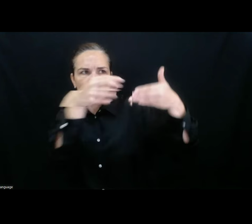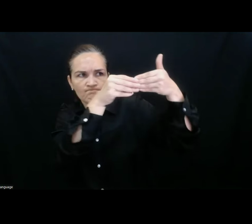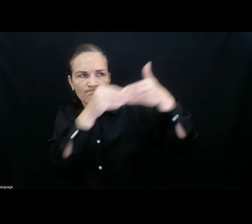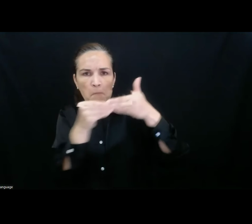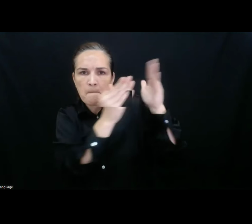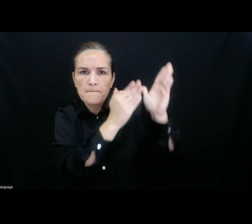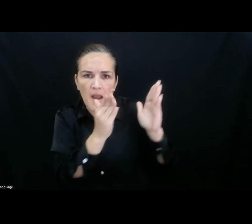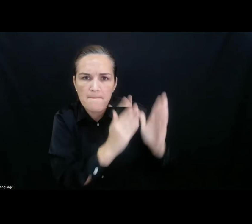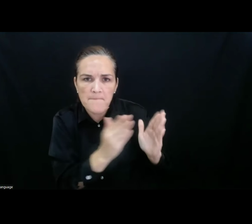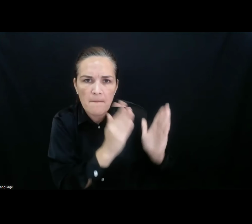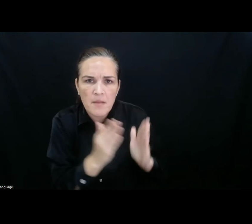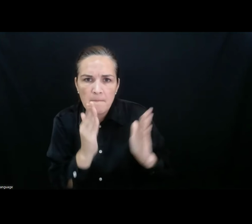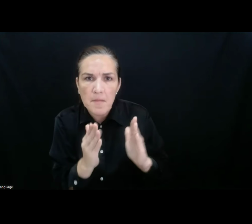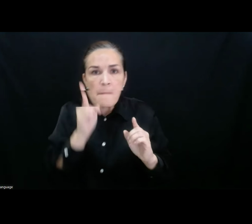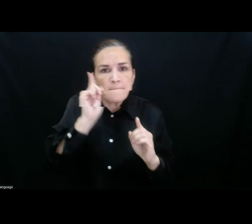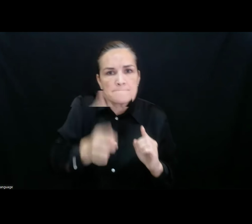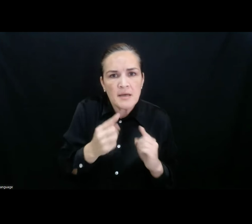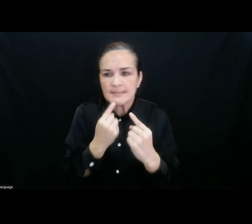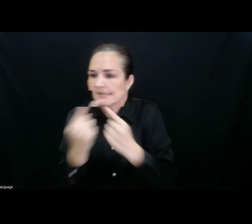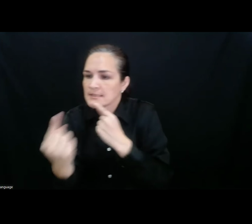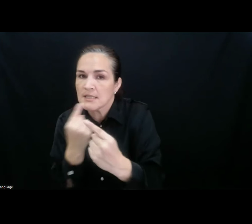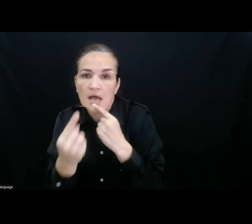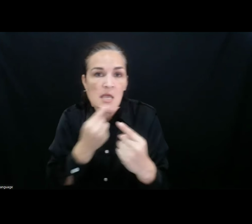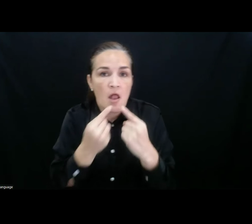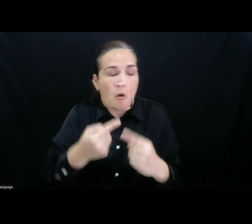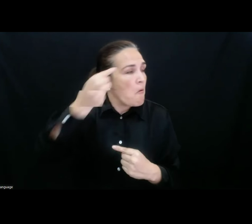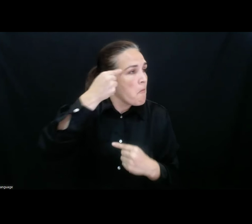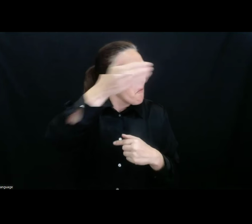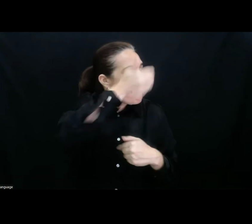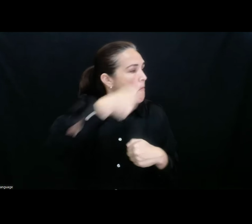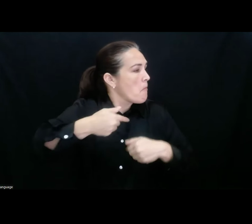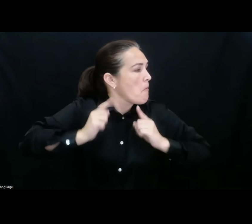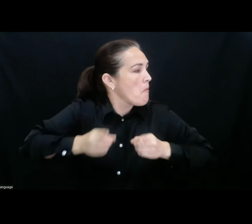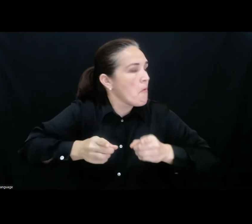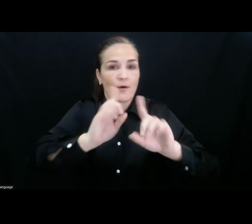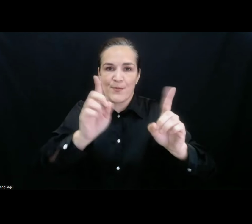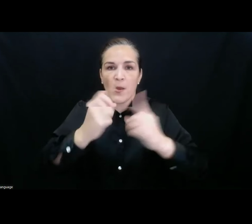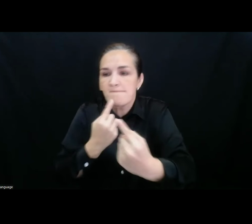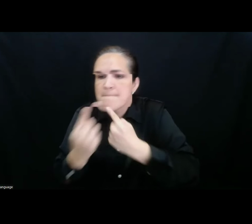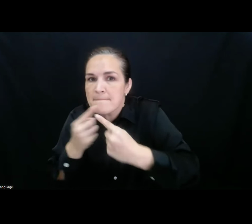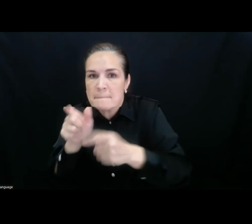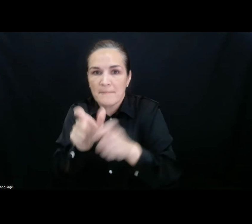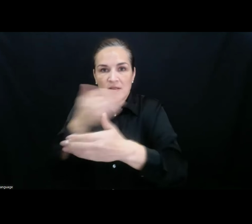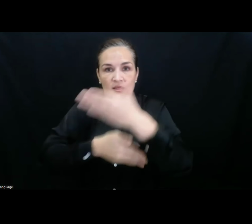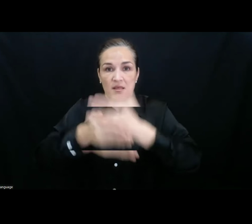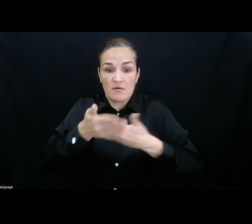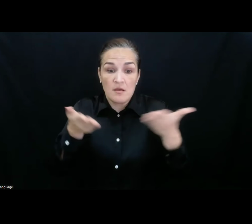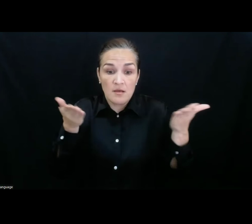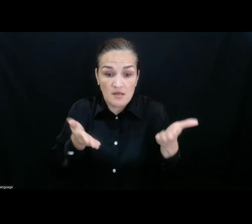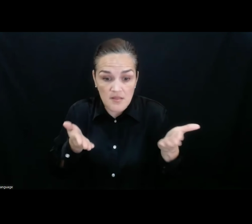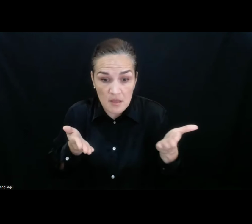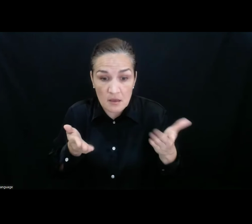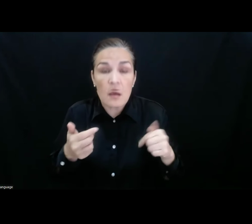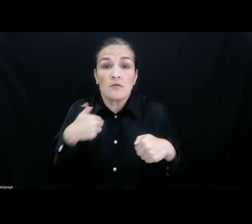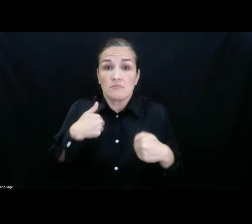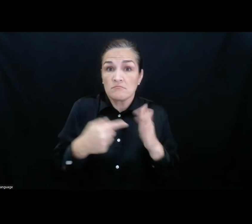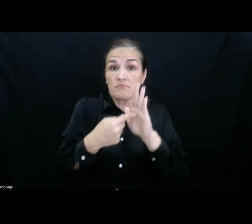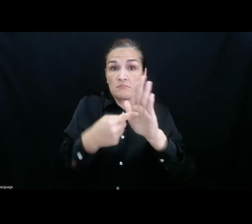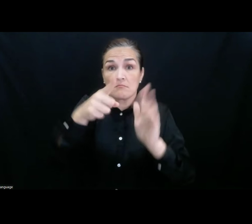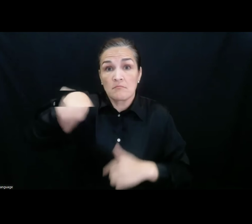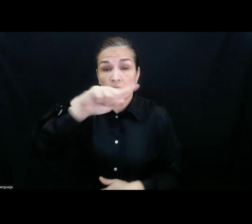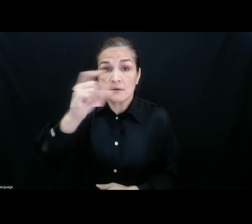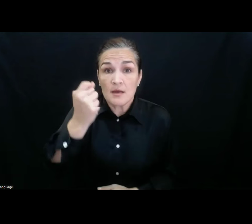built on meaningful dialogue with those who are heavily affected. Otherwise, you can really not get even the right understanding of the gaps in